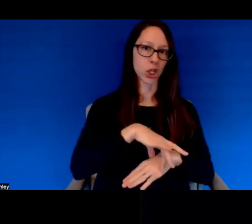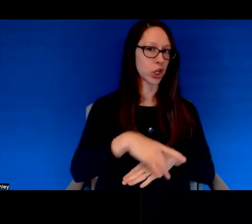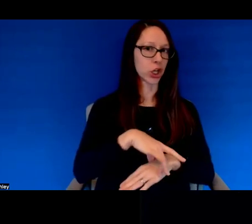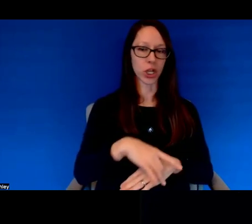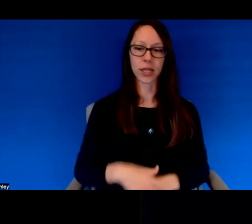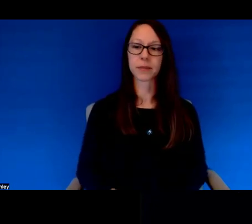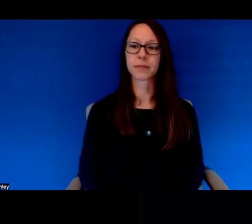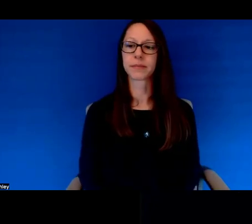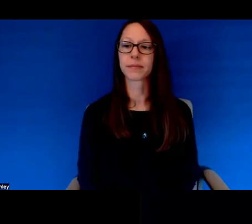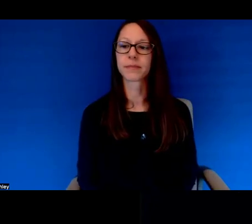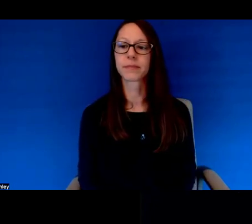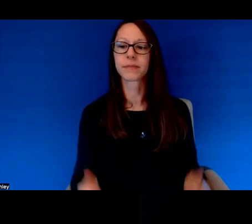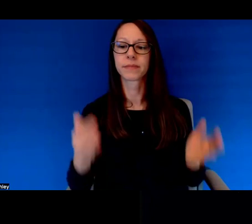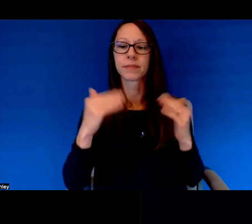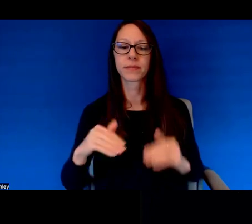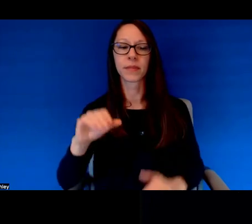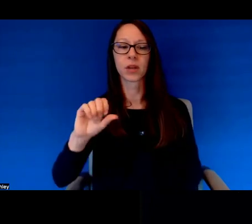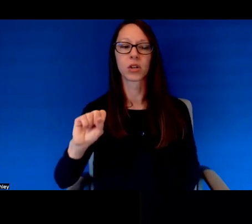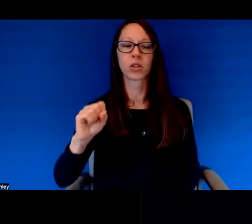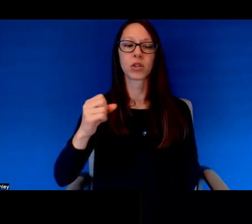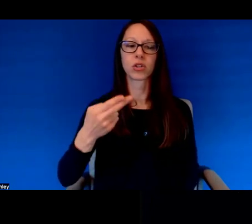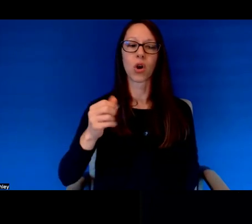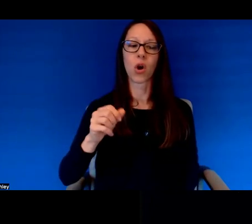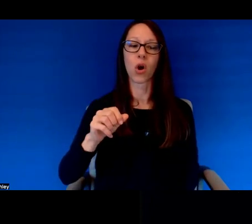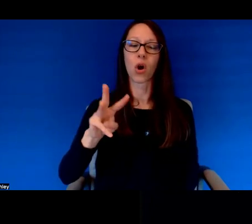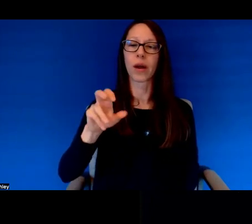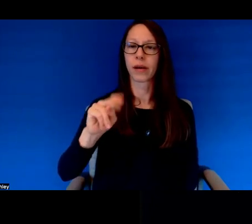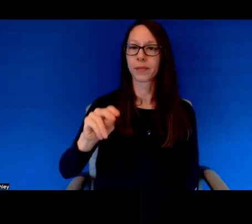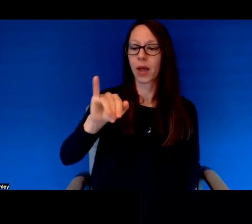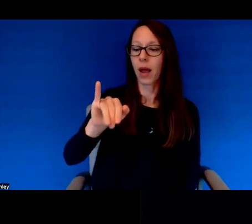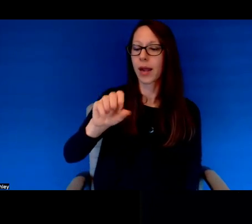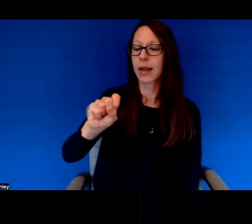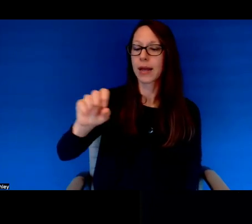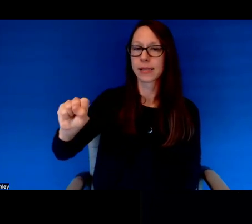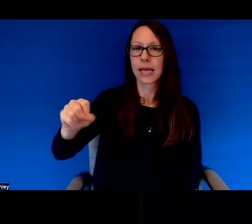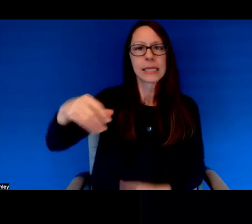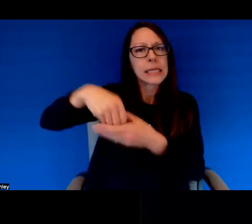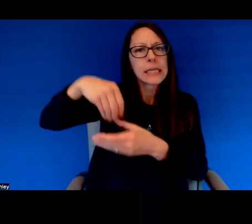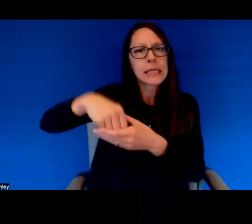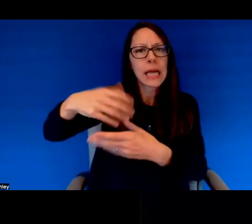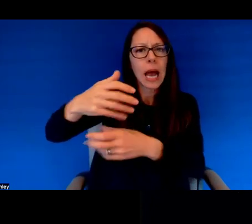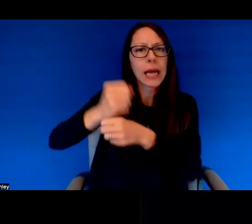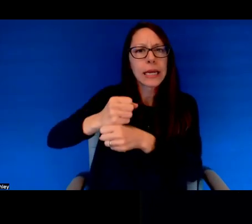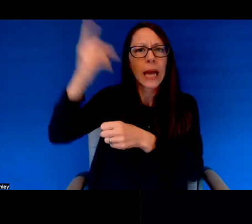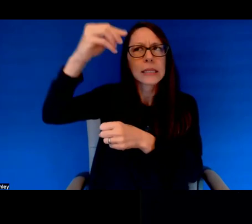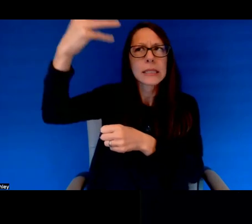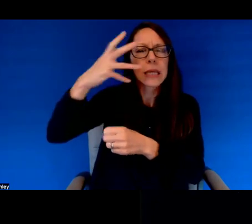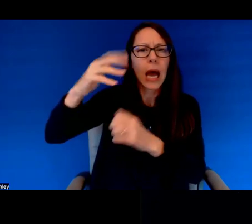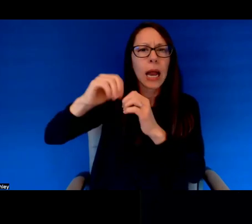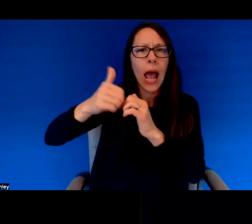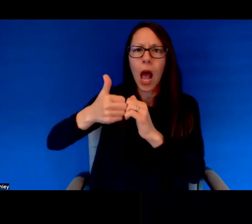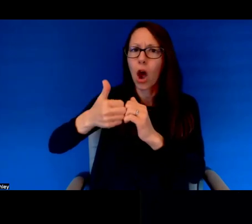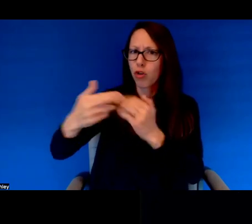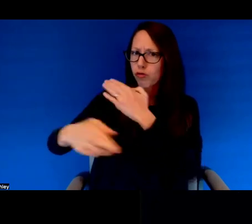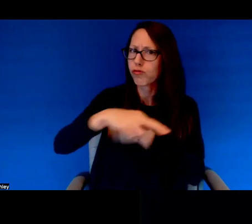Right. Shauna wants to know, how do plants on the ISS inside get sunshine? And is there a risk of them burning